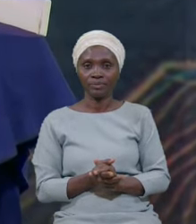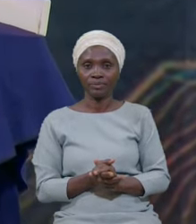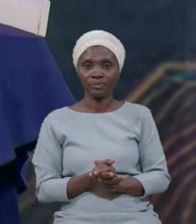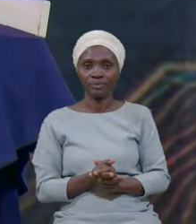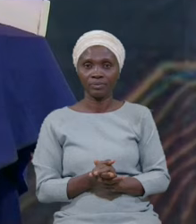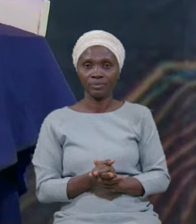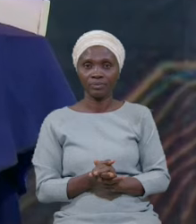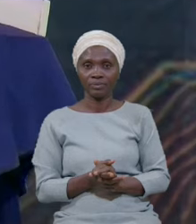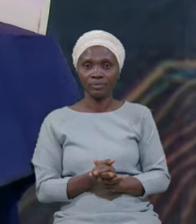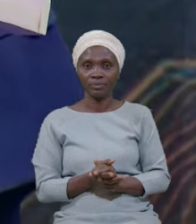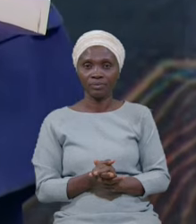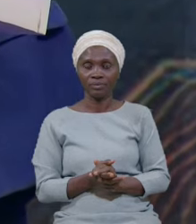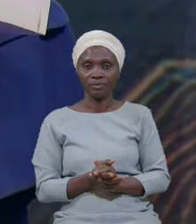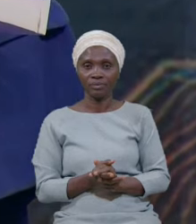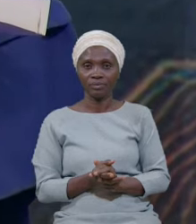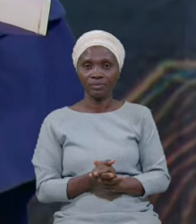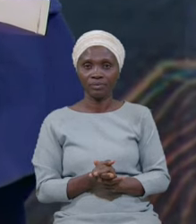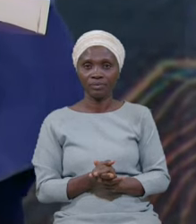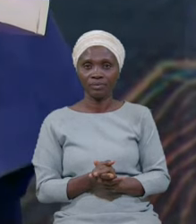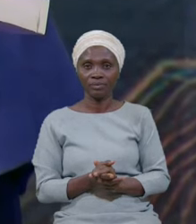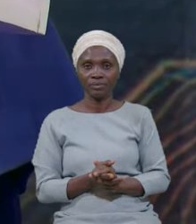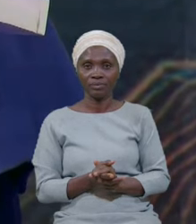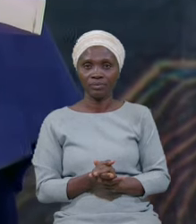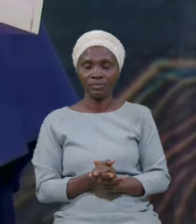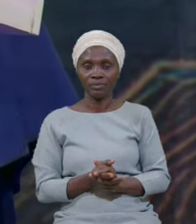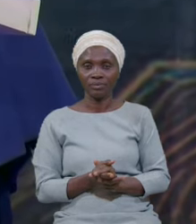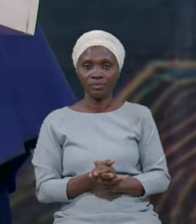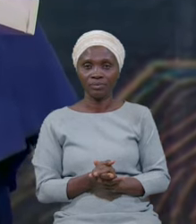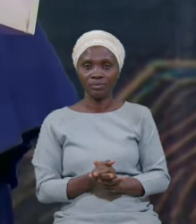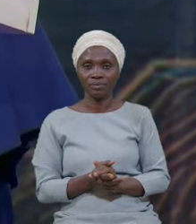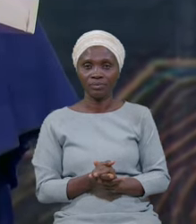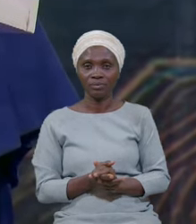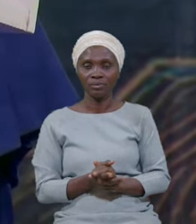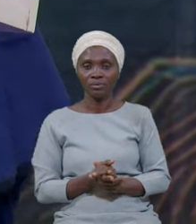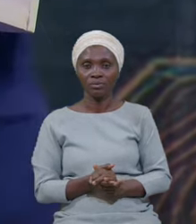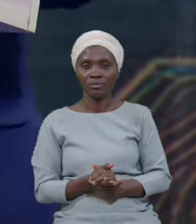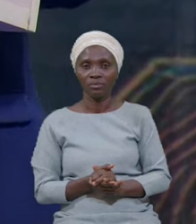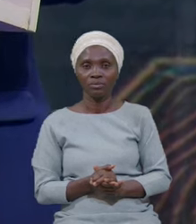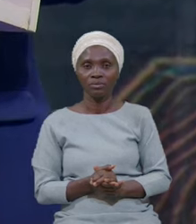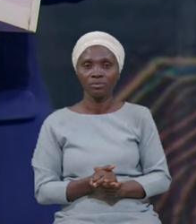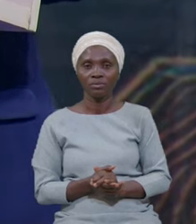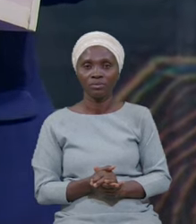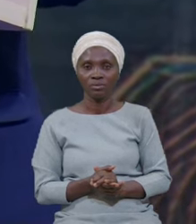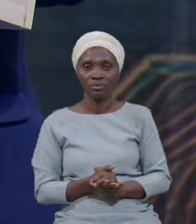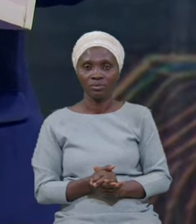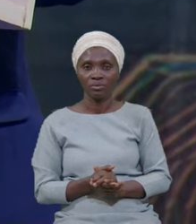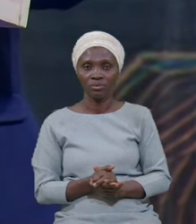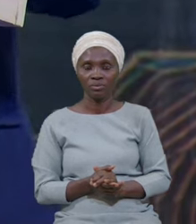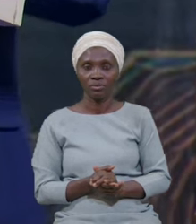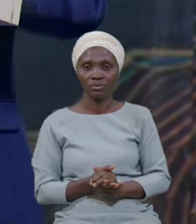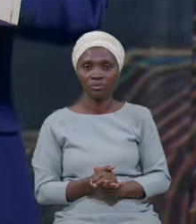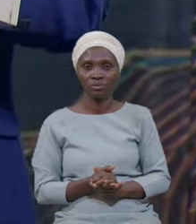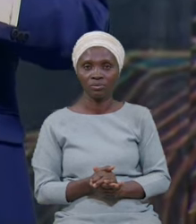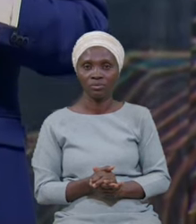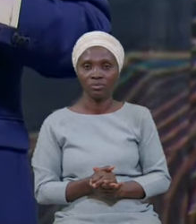true, counselors, supervisors, if you are true, can you wave your hands or the